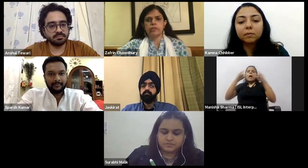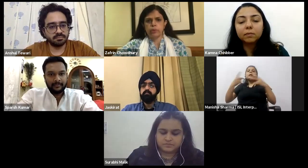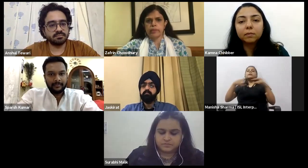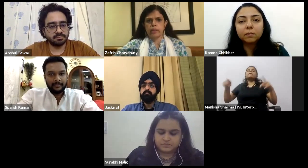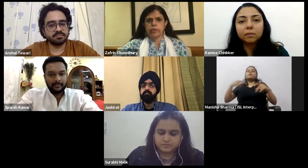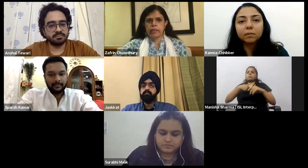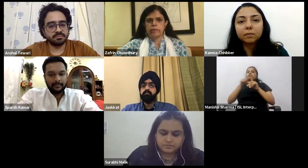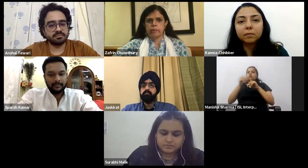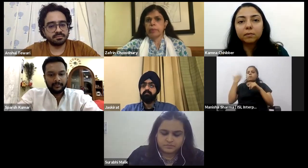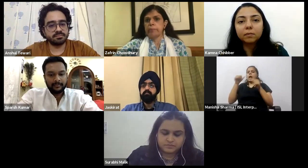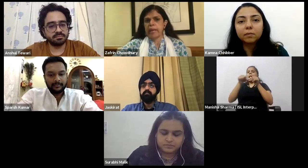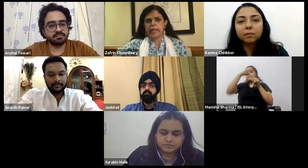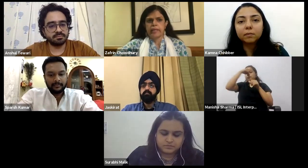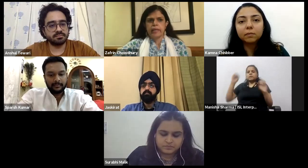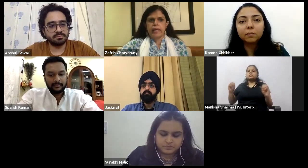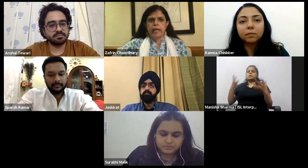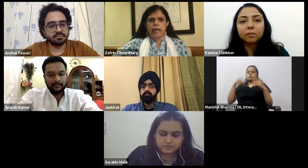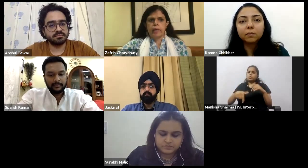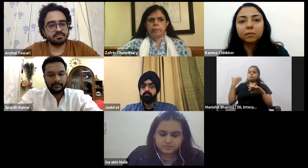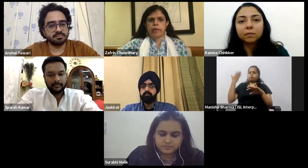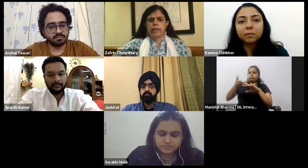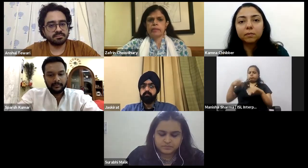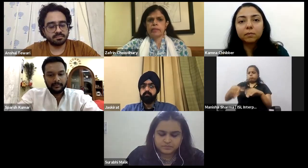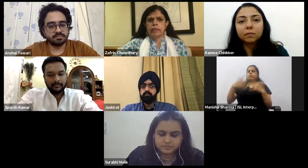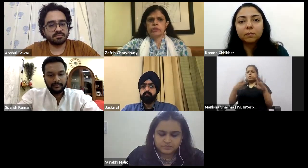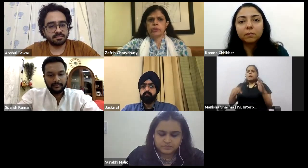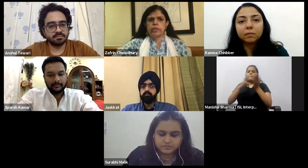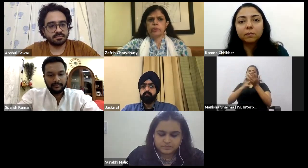and it was already rolled out by May.